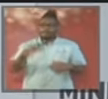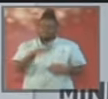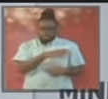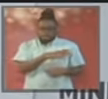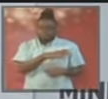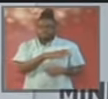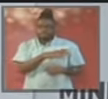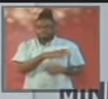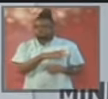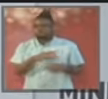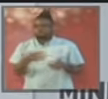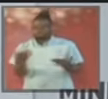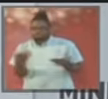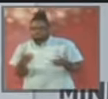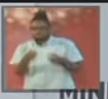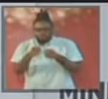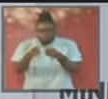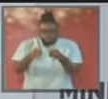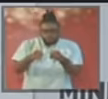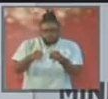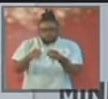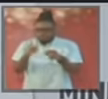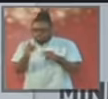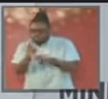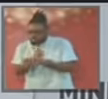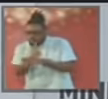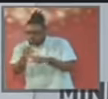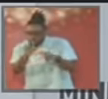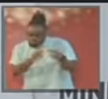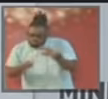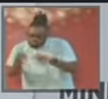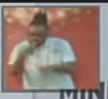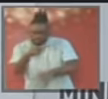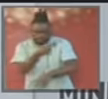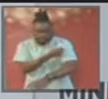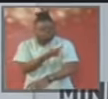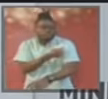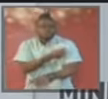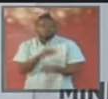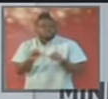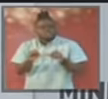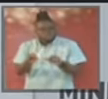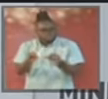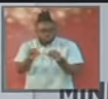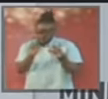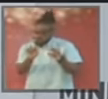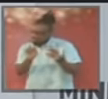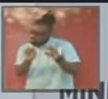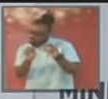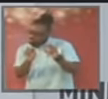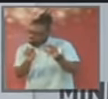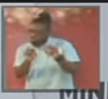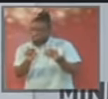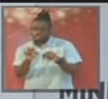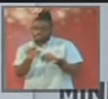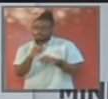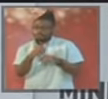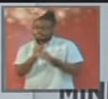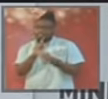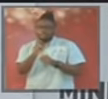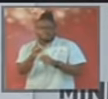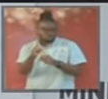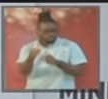to the vaccine, because it's not just about vaccine distribution that we do in WHO and in PAHO, but it's looking at what